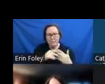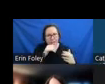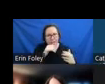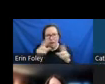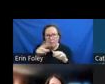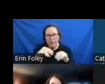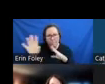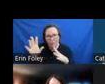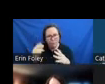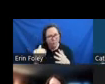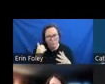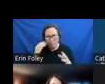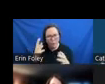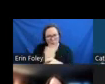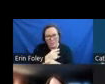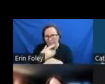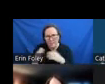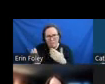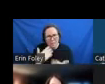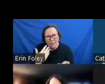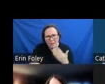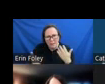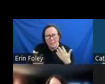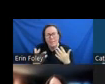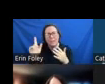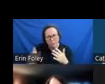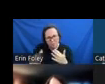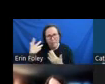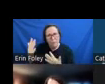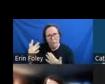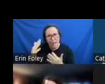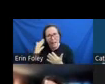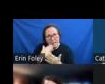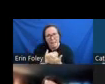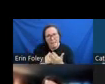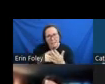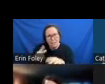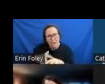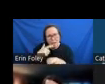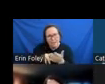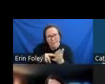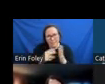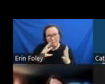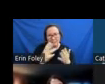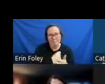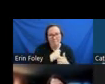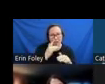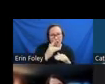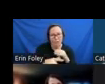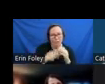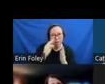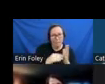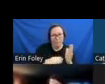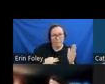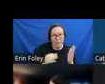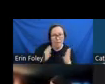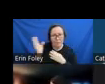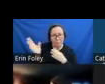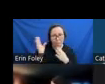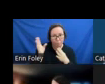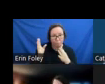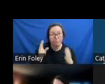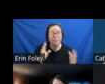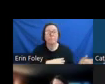to 10 year clock starts. We're going to talk about what I call the housing equation, which is the rules that govern which